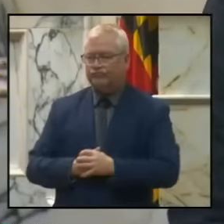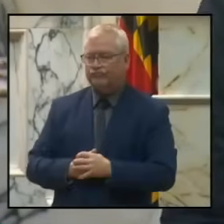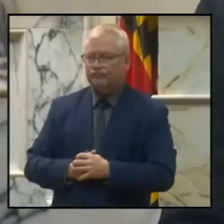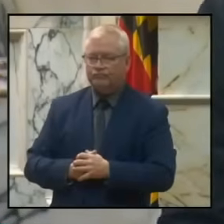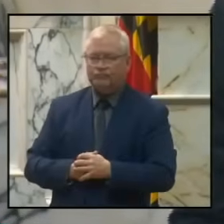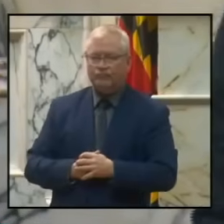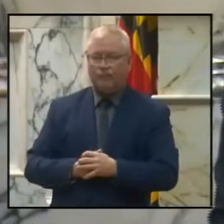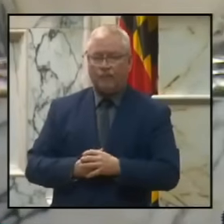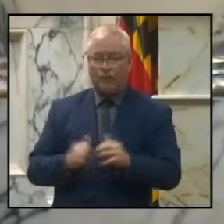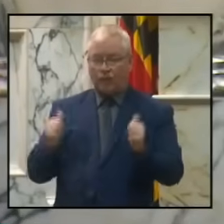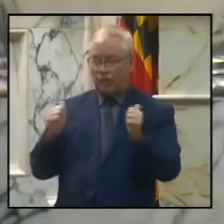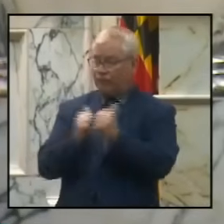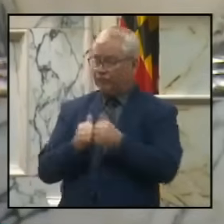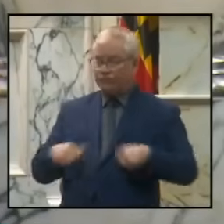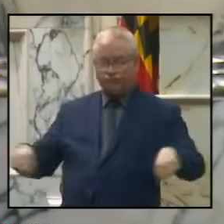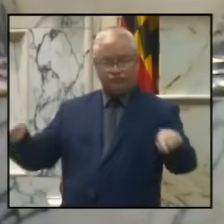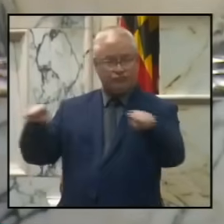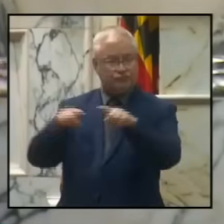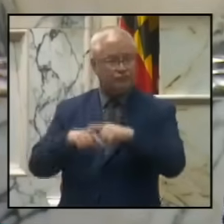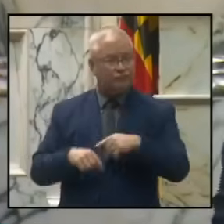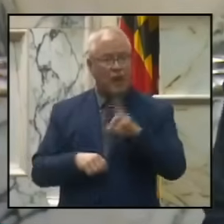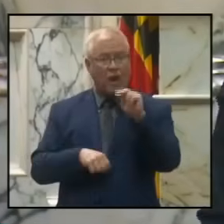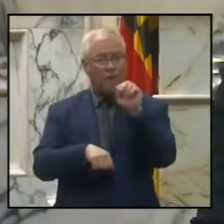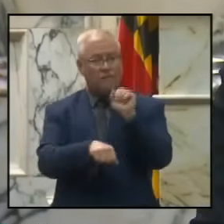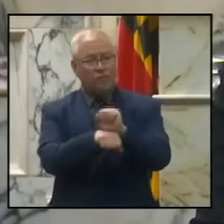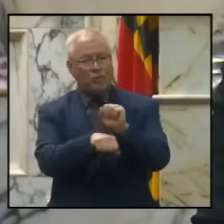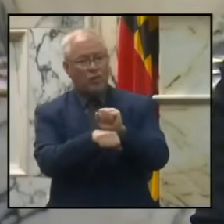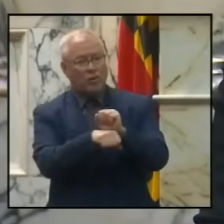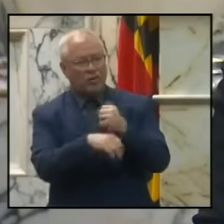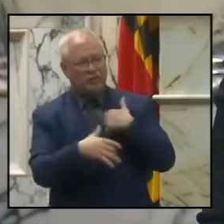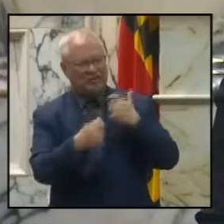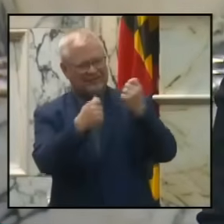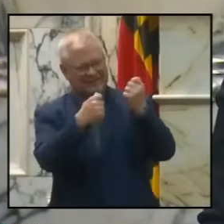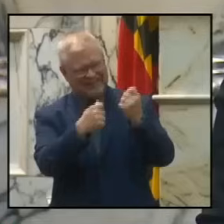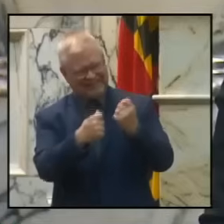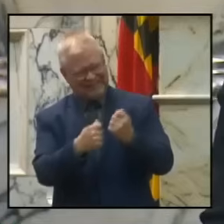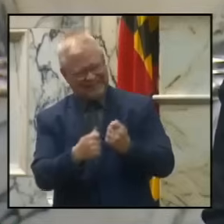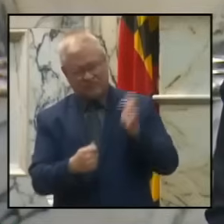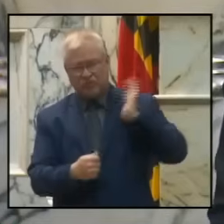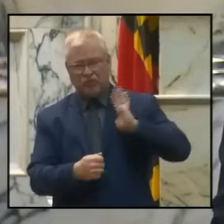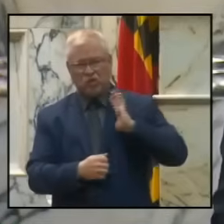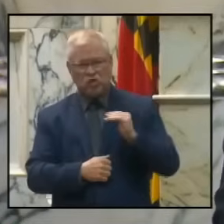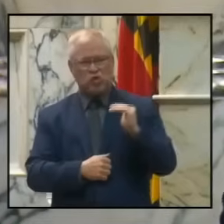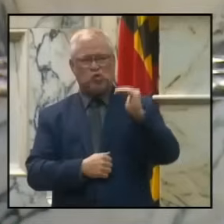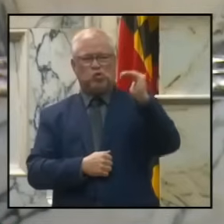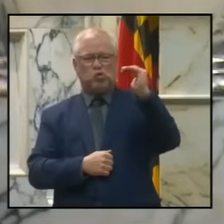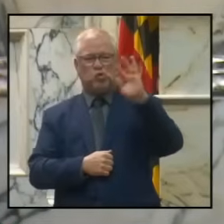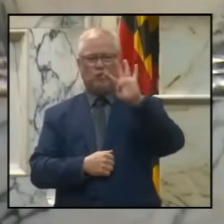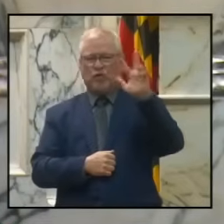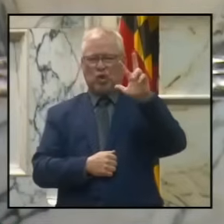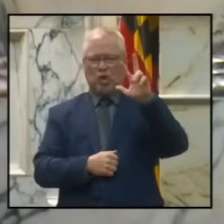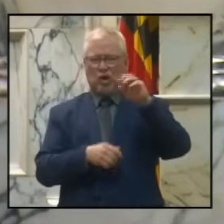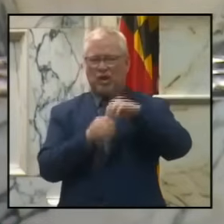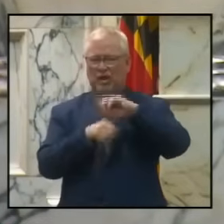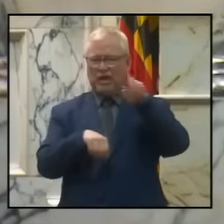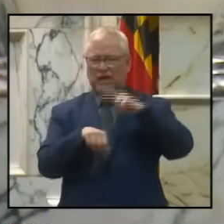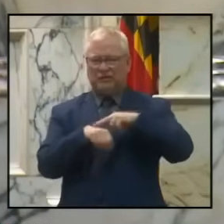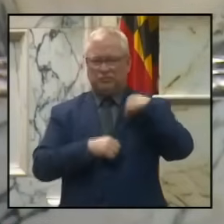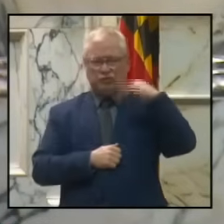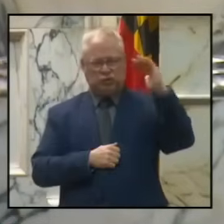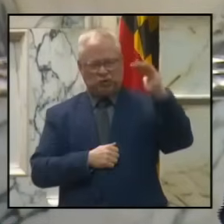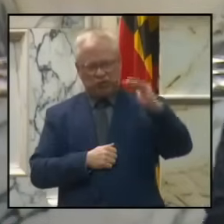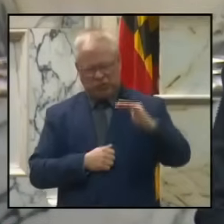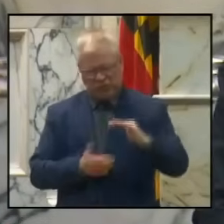Together we brought the unemployment rate down from being 43rd in the nation when we took office to now being one of the lowest rates in the